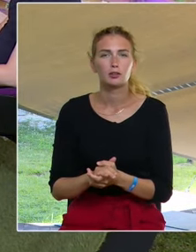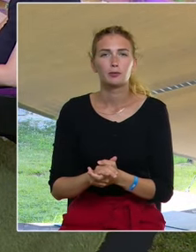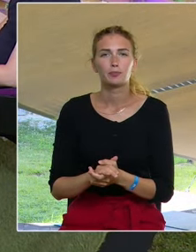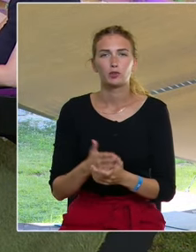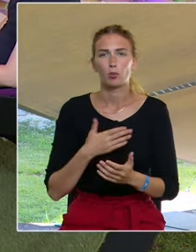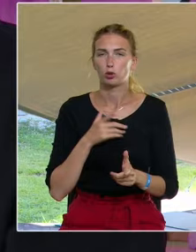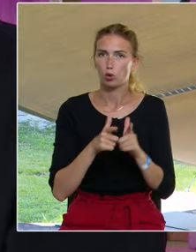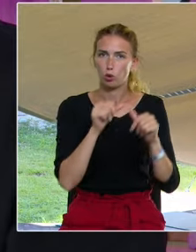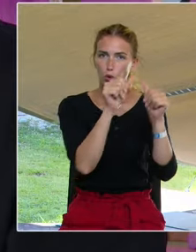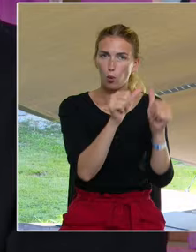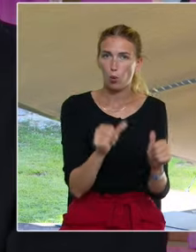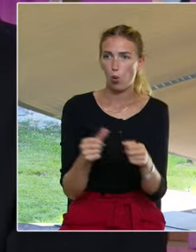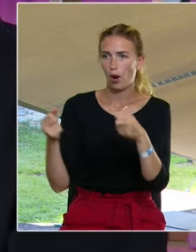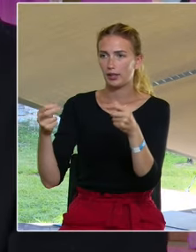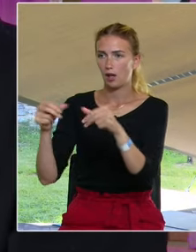other.